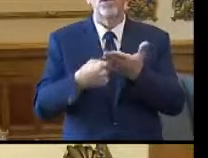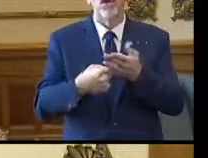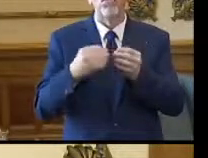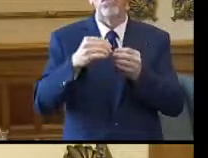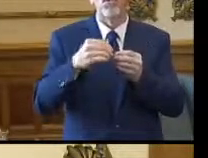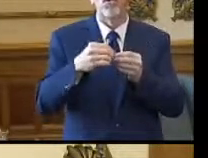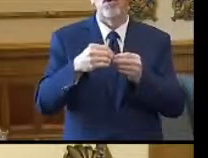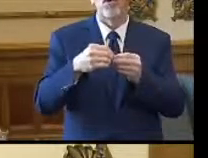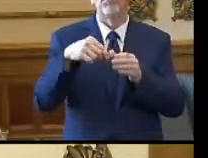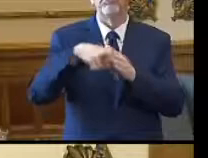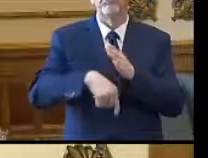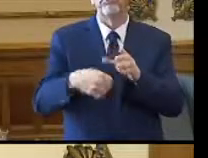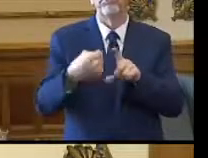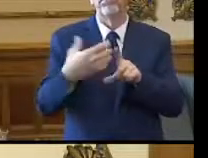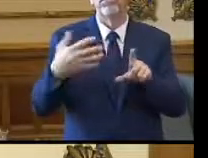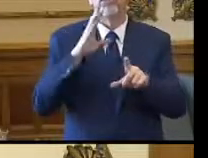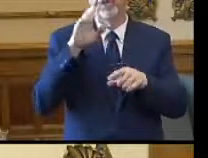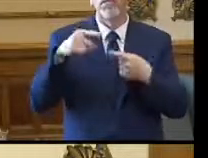our